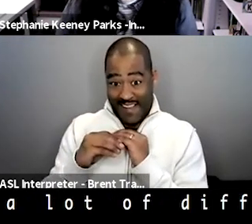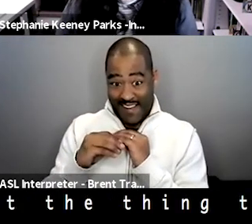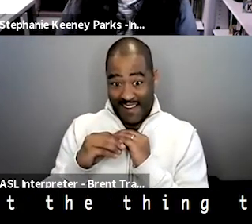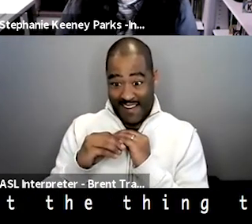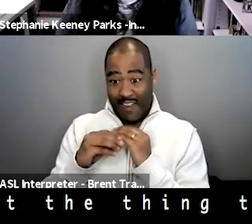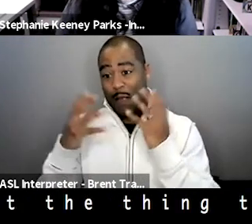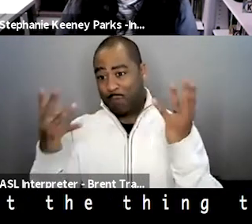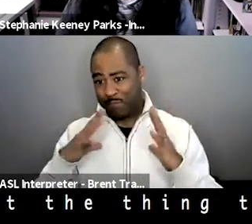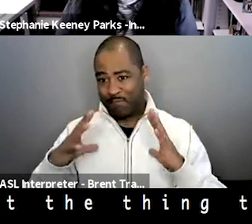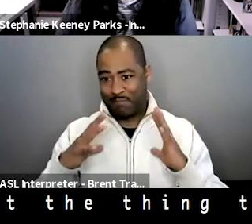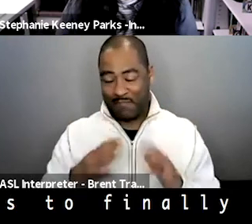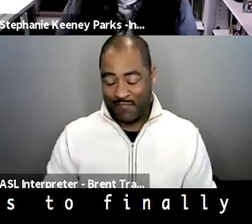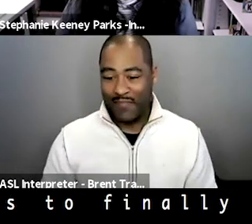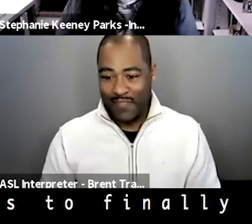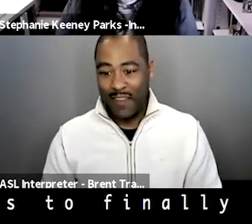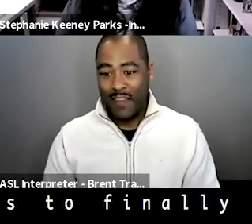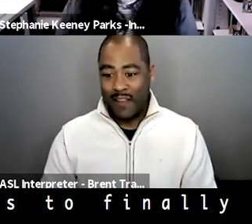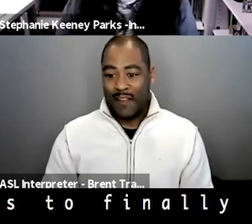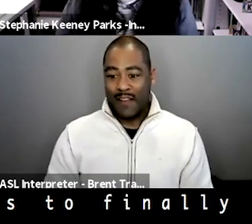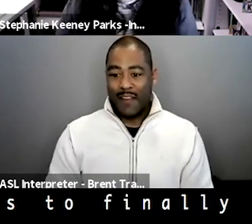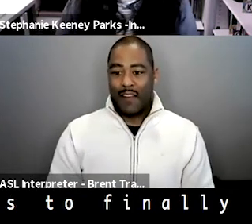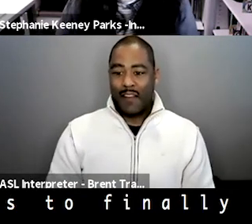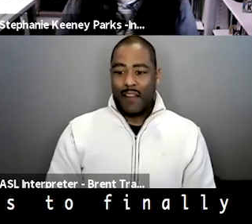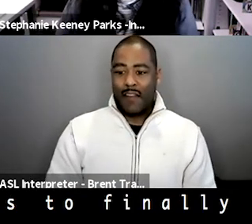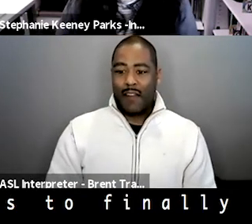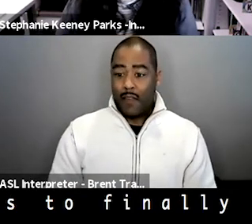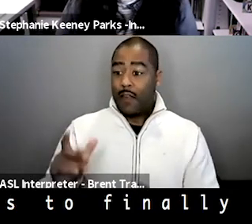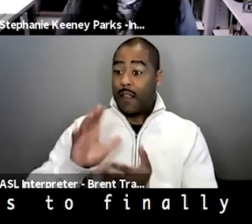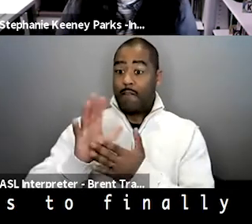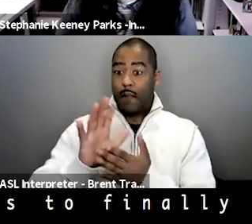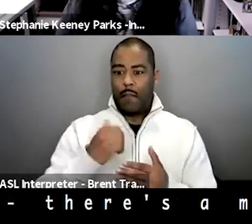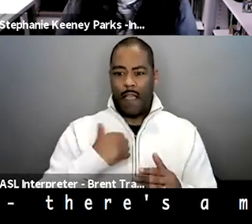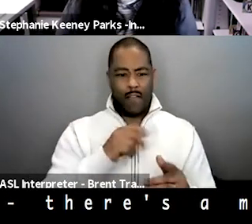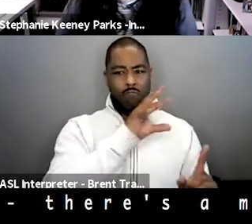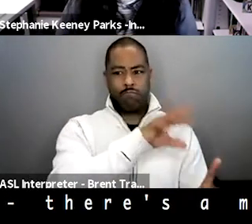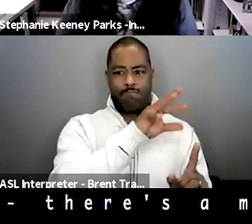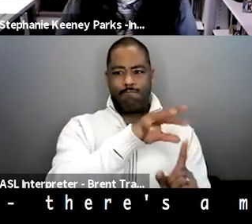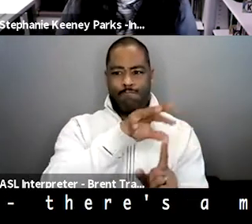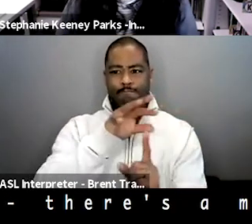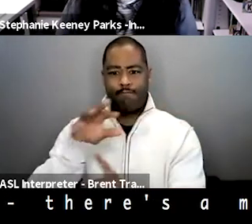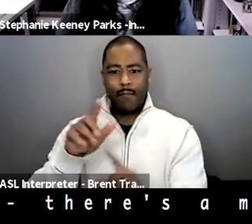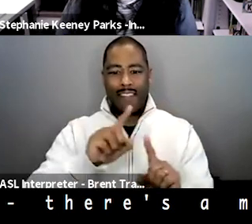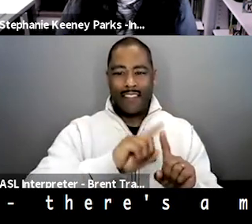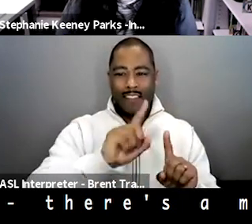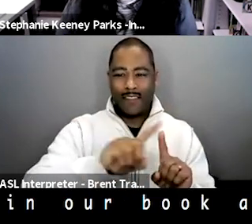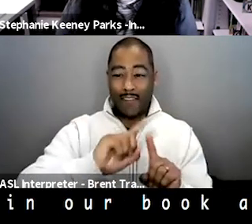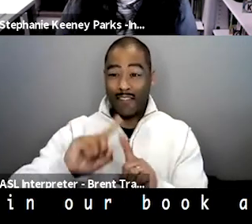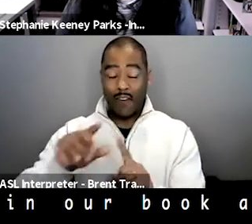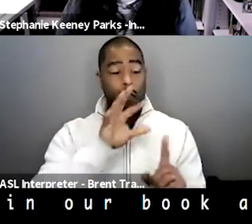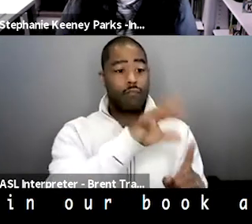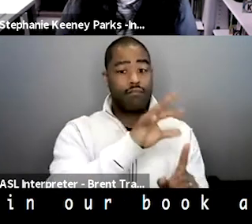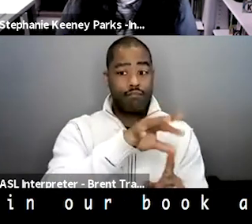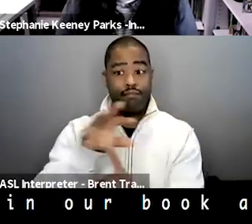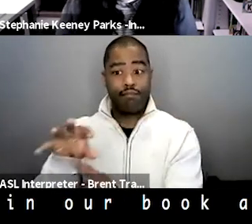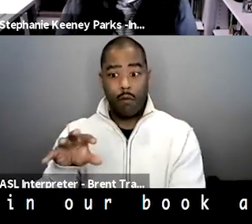So, all right, I'll pick it up a little bit. The film features a lot of different people, but the thing that really spurred us to finally